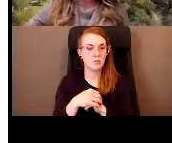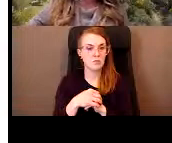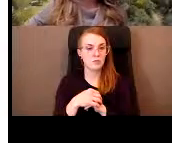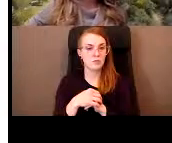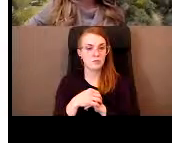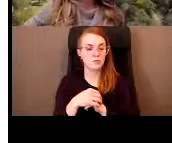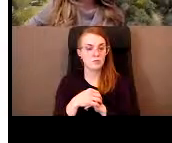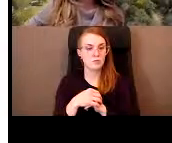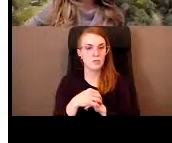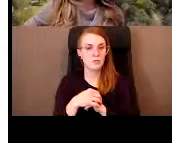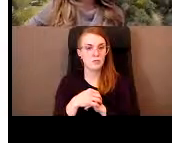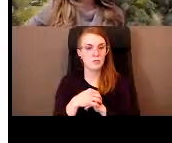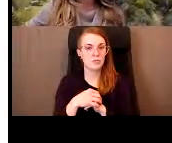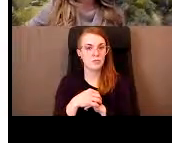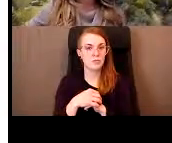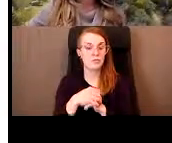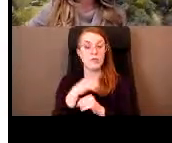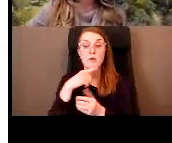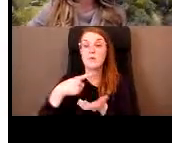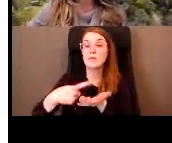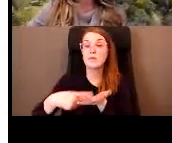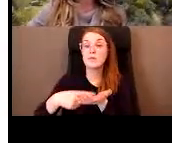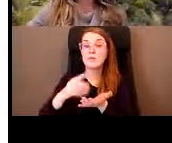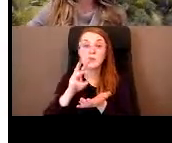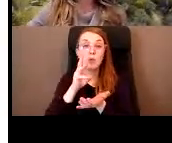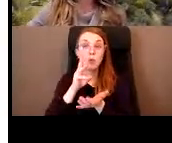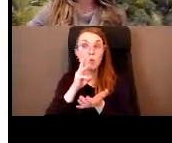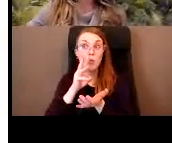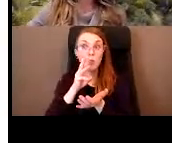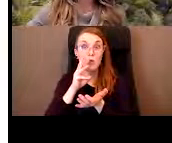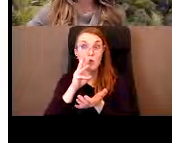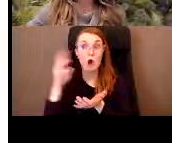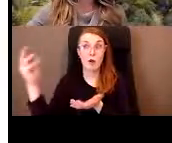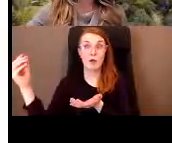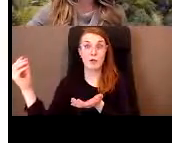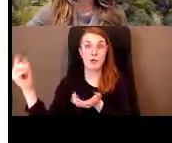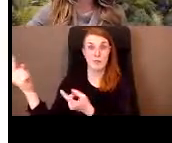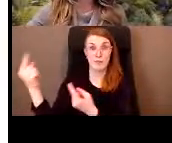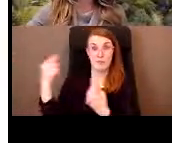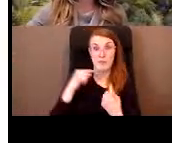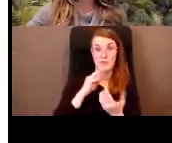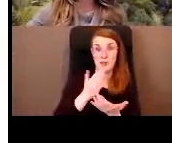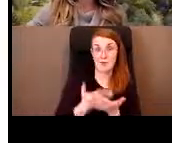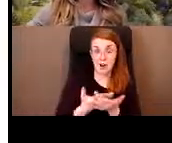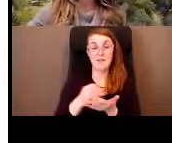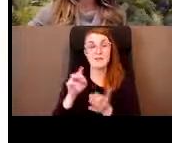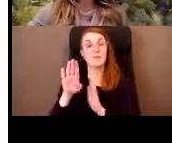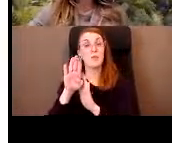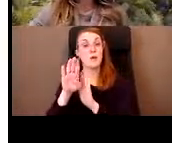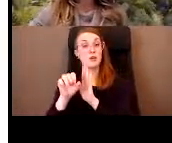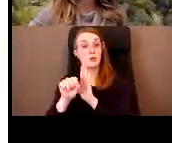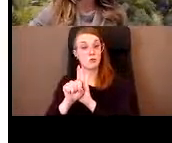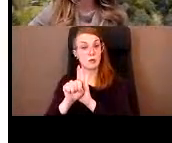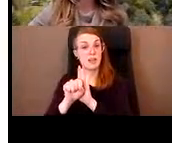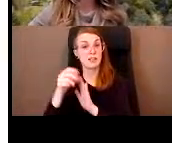All right, we talked about water access. So this is Barton Springs Pool is